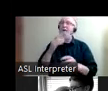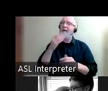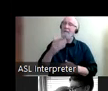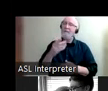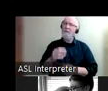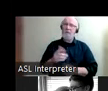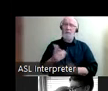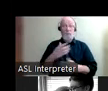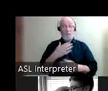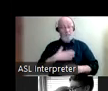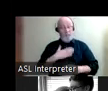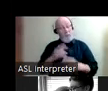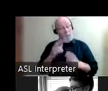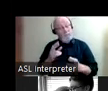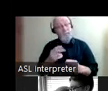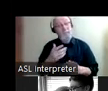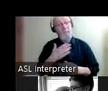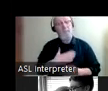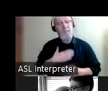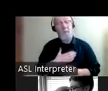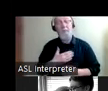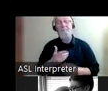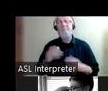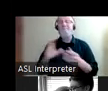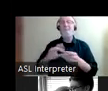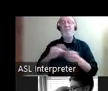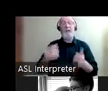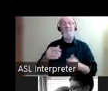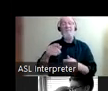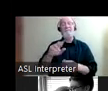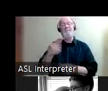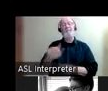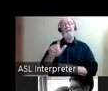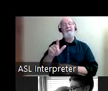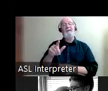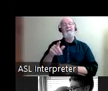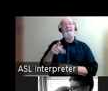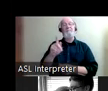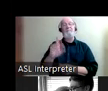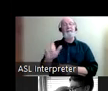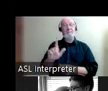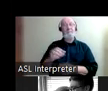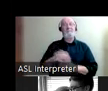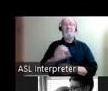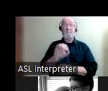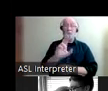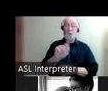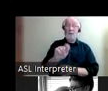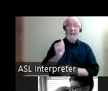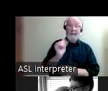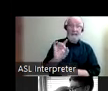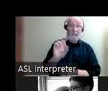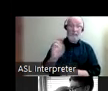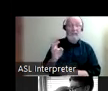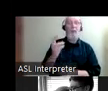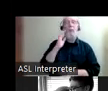our session on Newfoundland and Labrador Public Libraries. On Wednesday, October the 18th, we are going to have